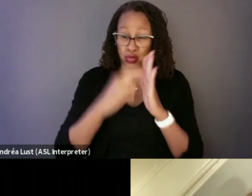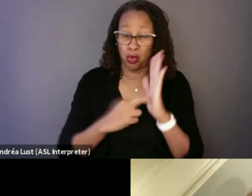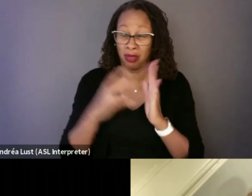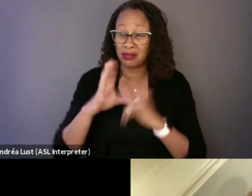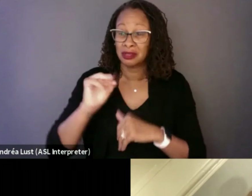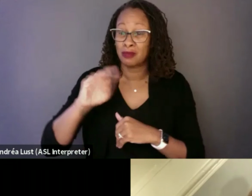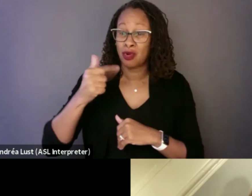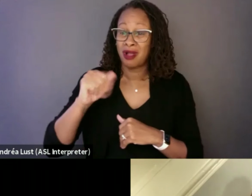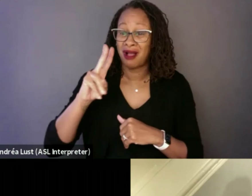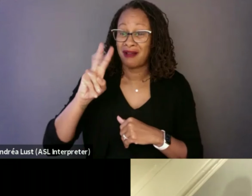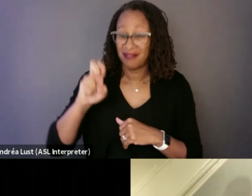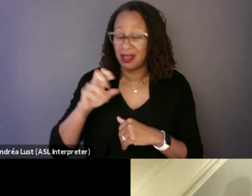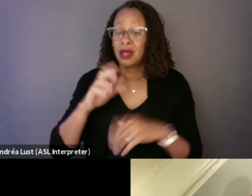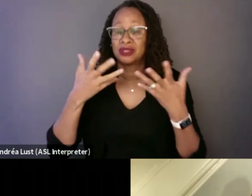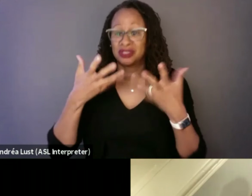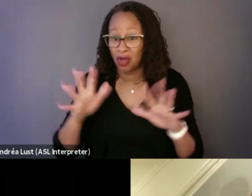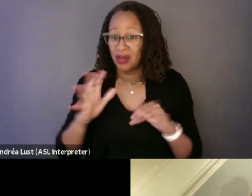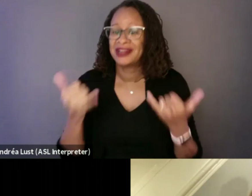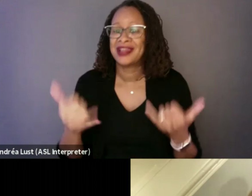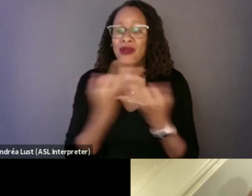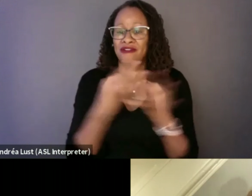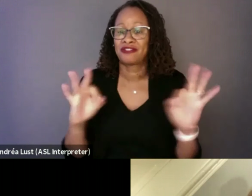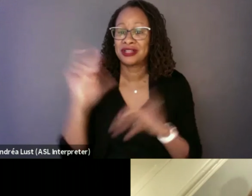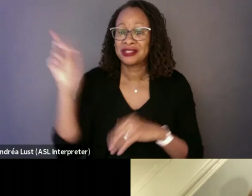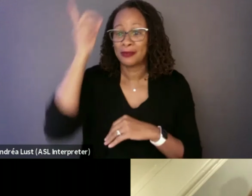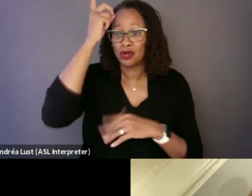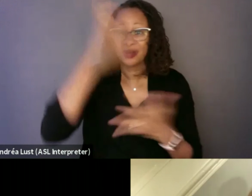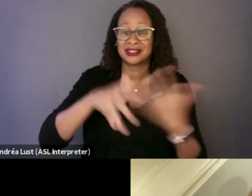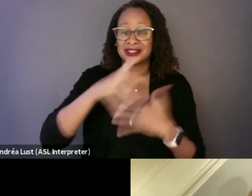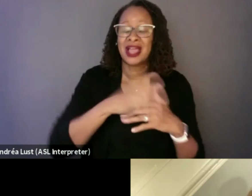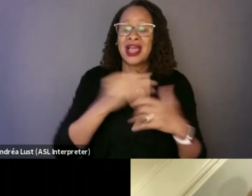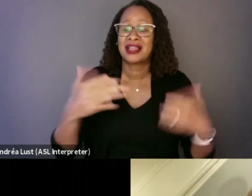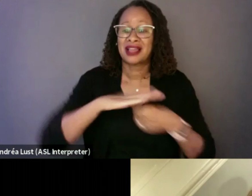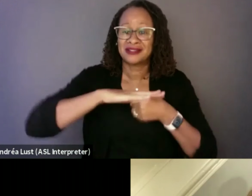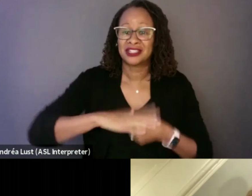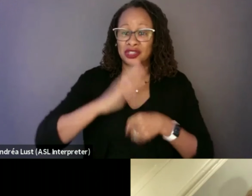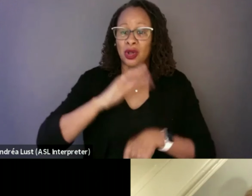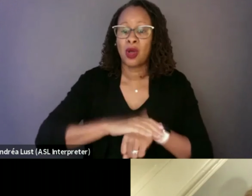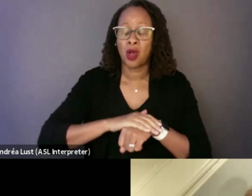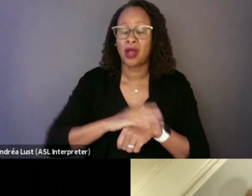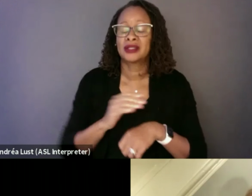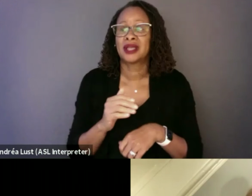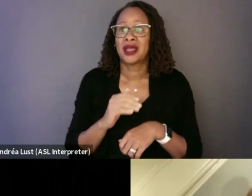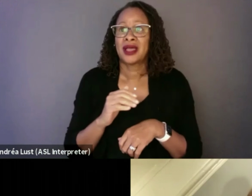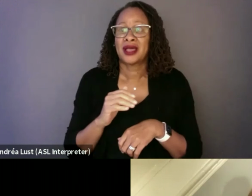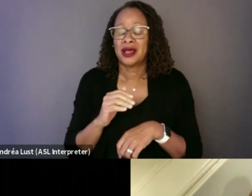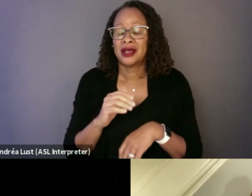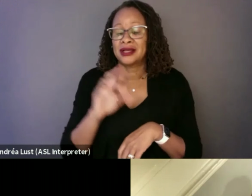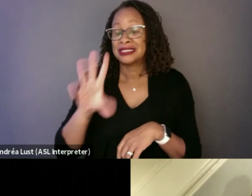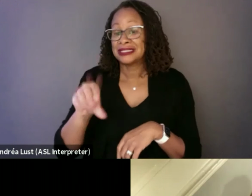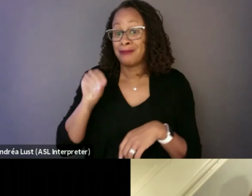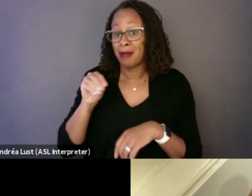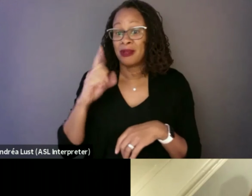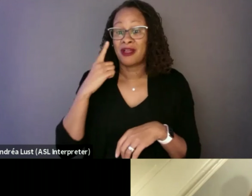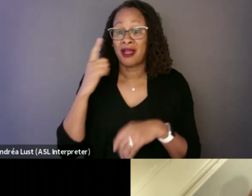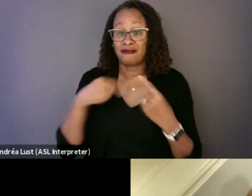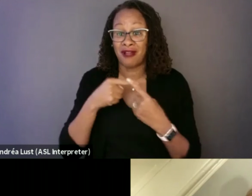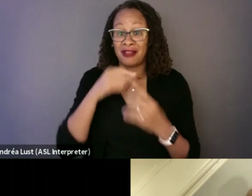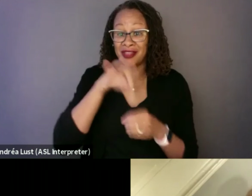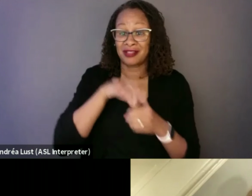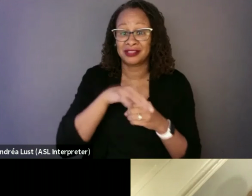democratic society. And there was a lot of attention also on Zimbabwe at that moment around the election, because it was the